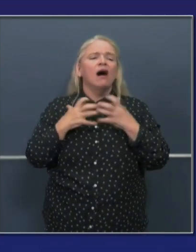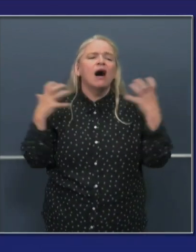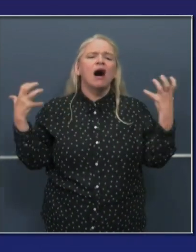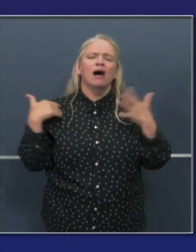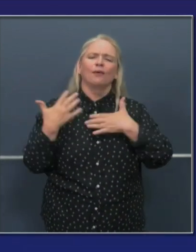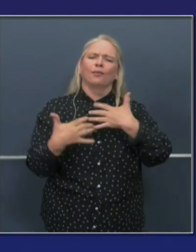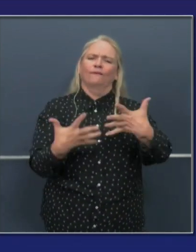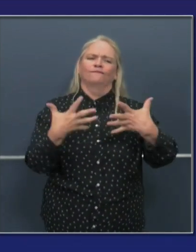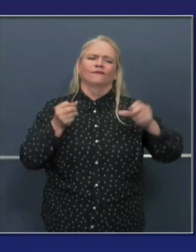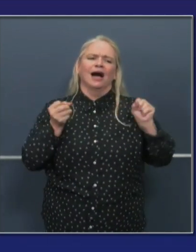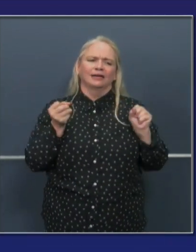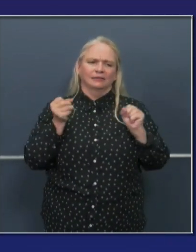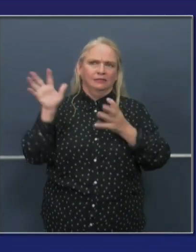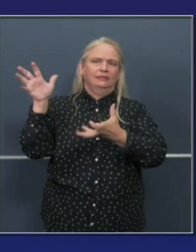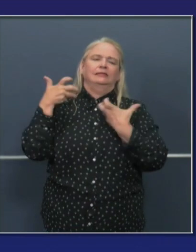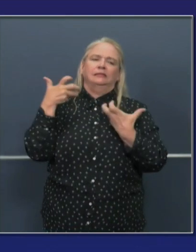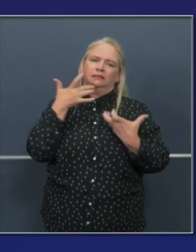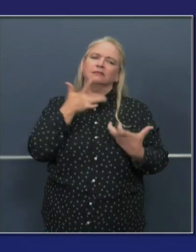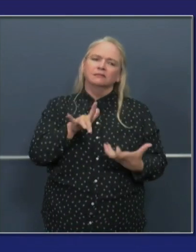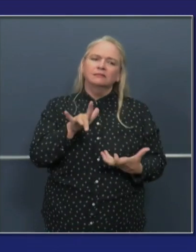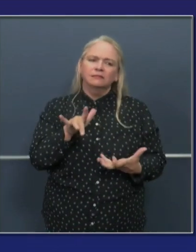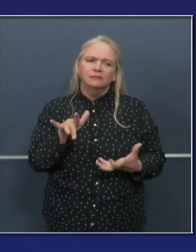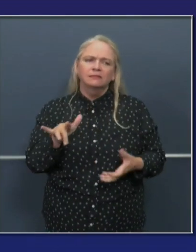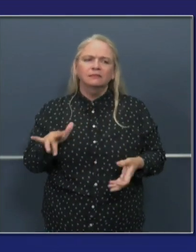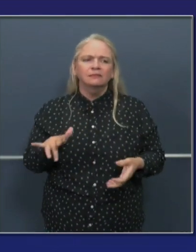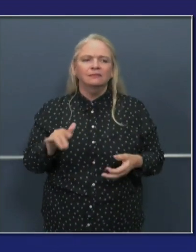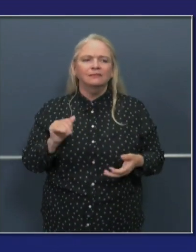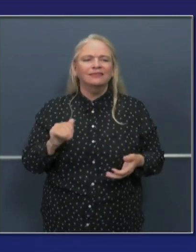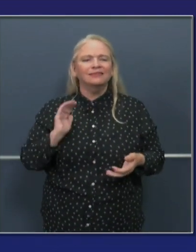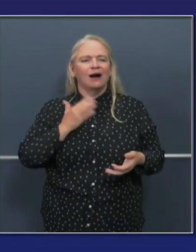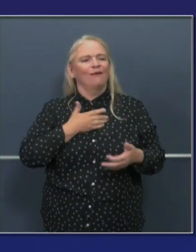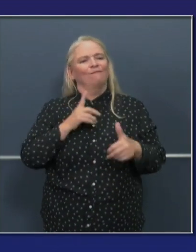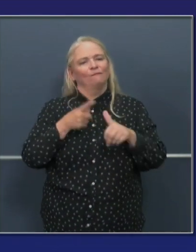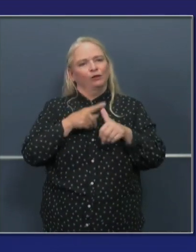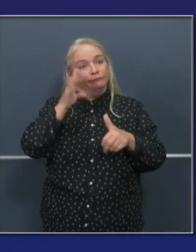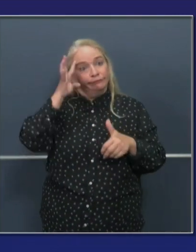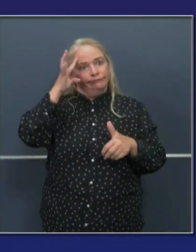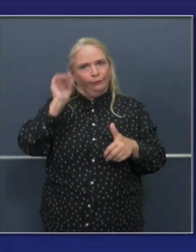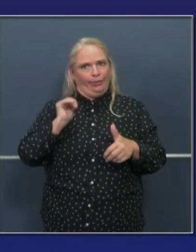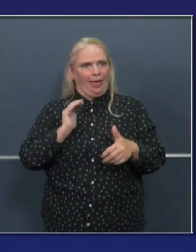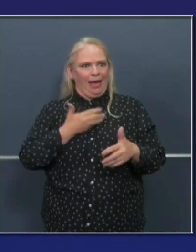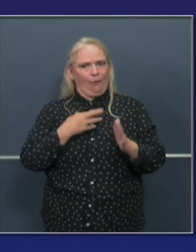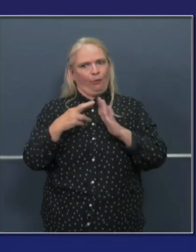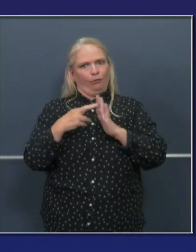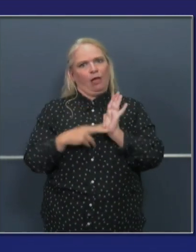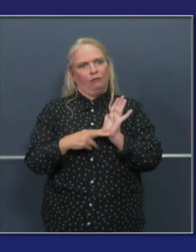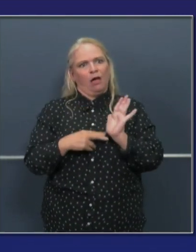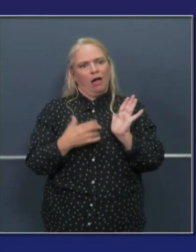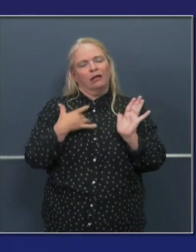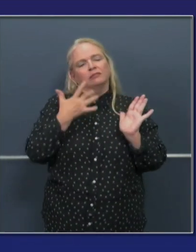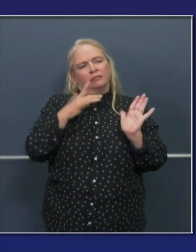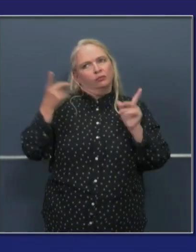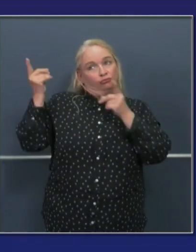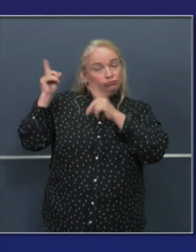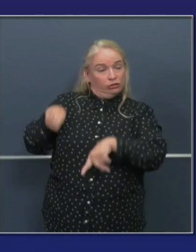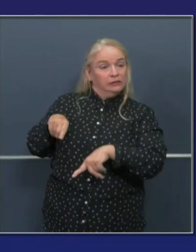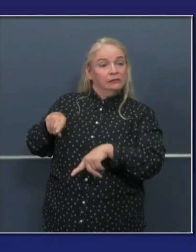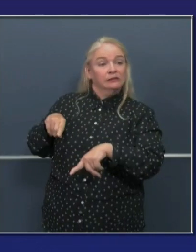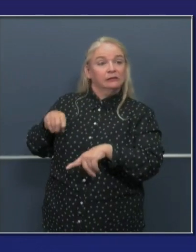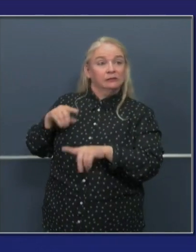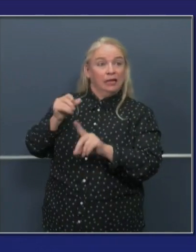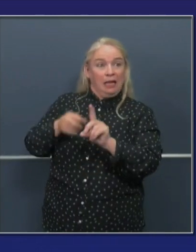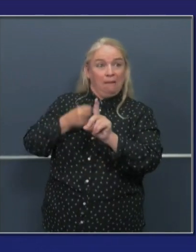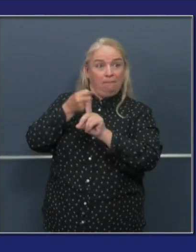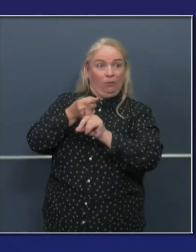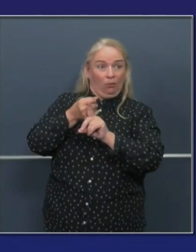we designed with our original contracts, that we would have the kind of agreement once we hit a certain threshold and we're able to